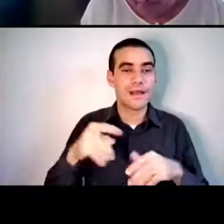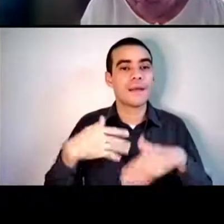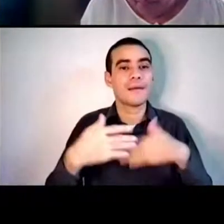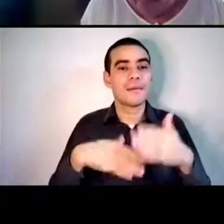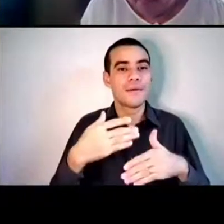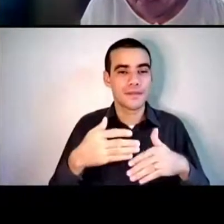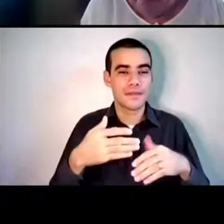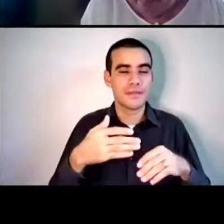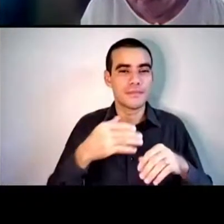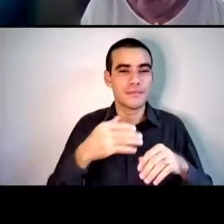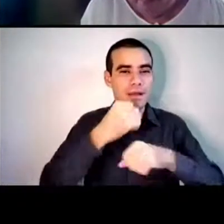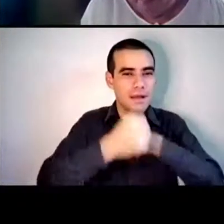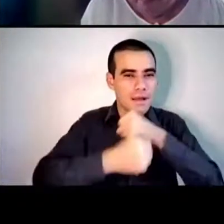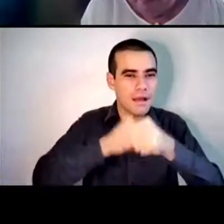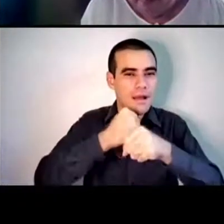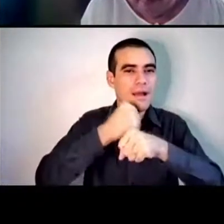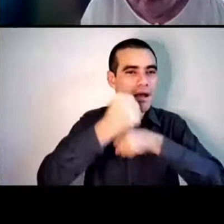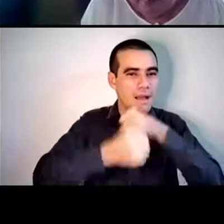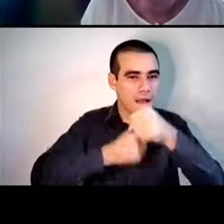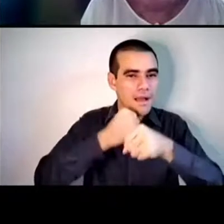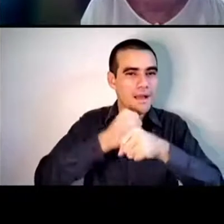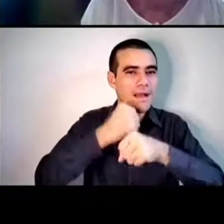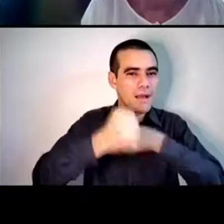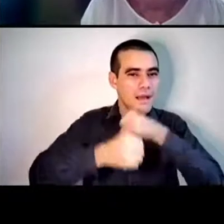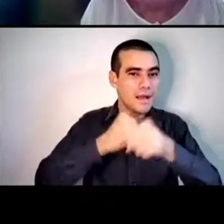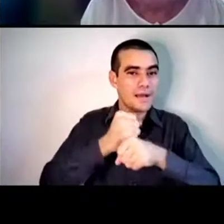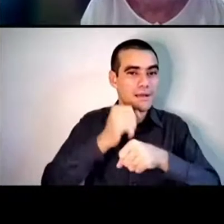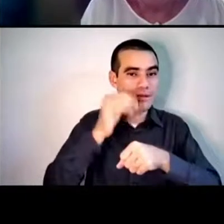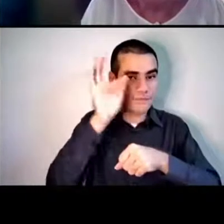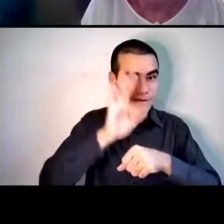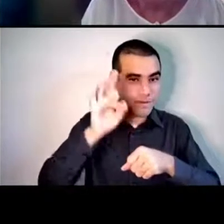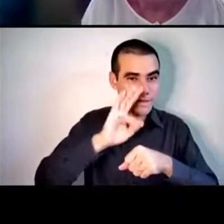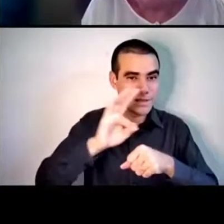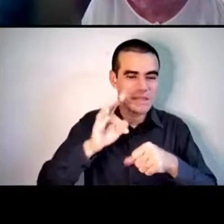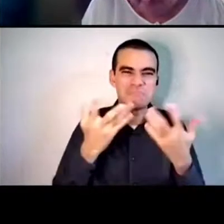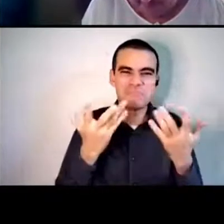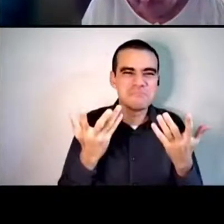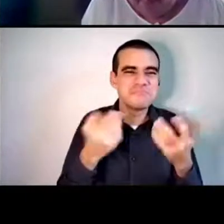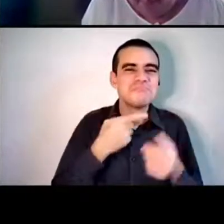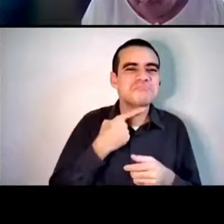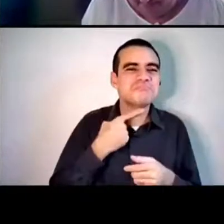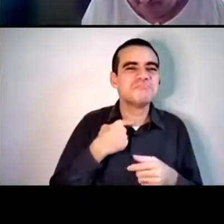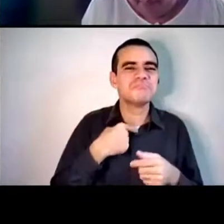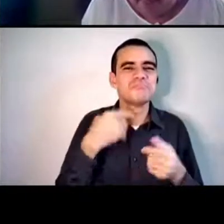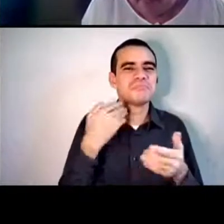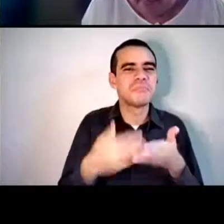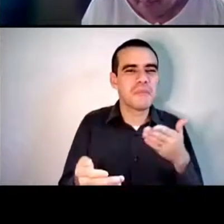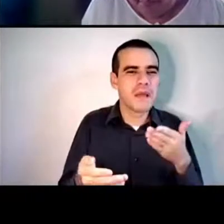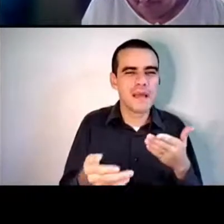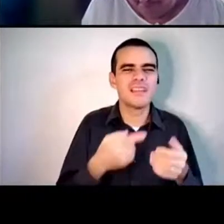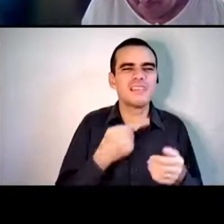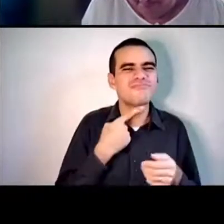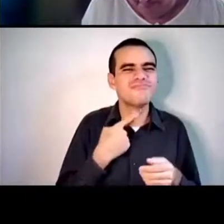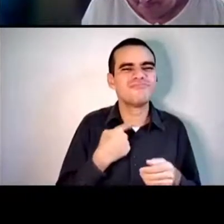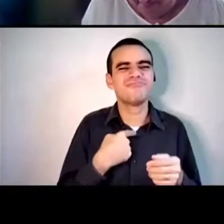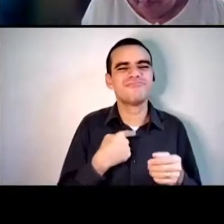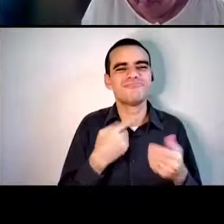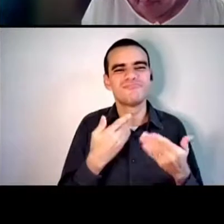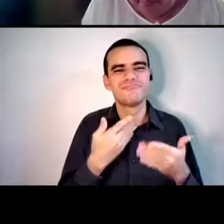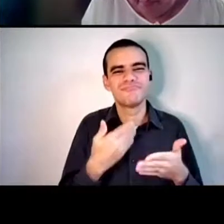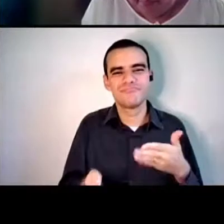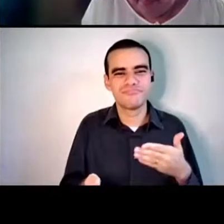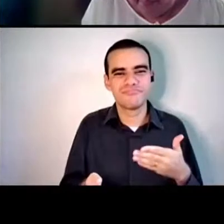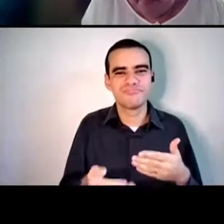interested. After 2 years or some years in the university, they lose creativity, they lose their will, they